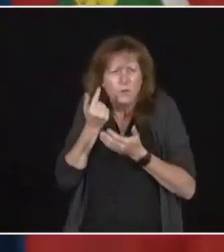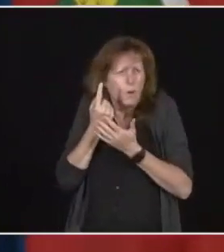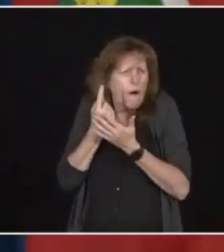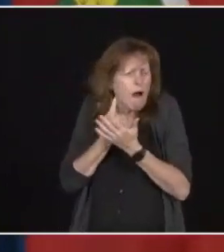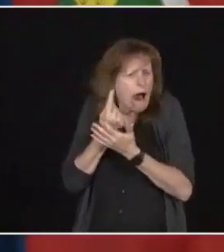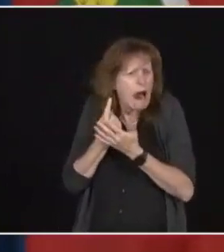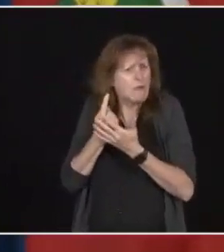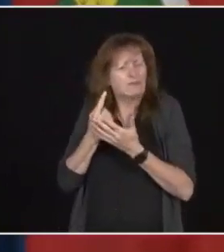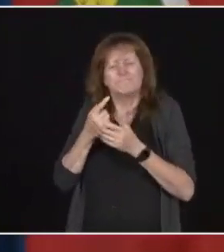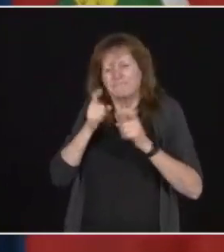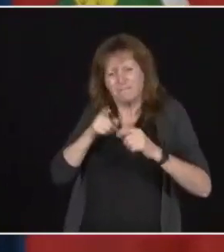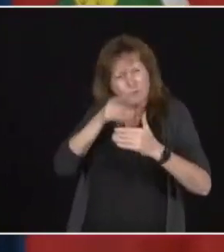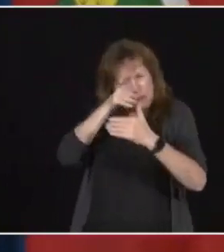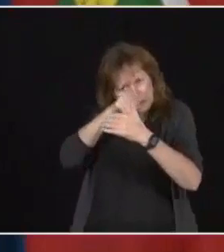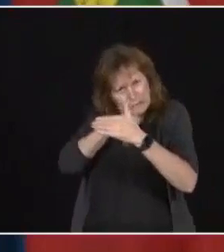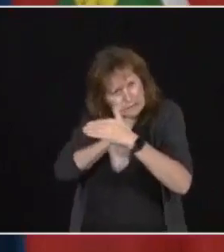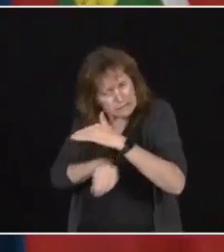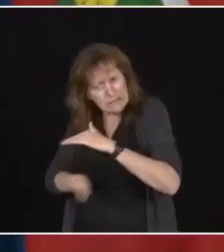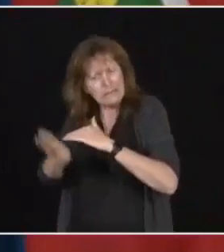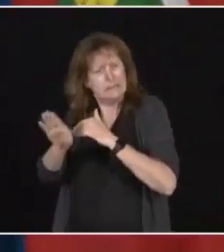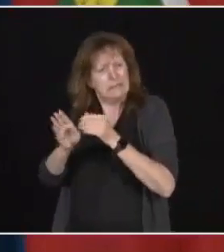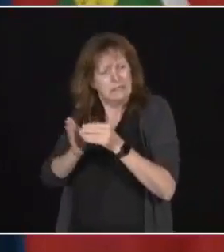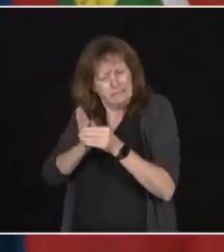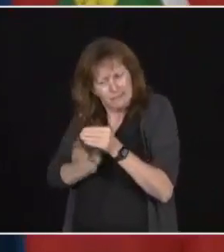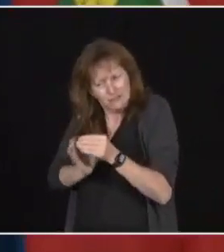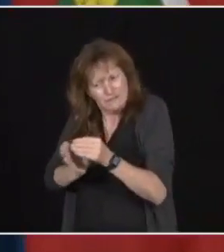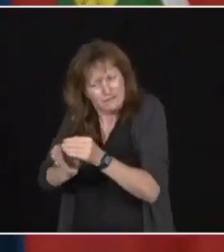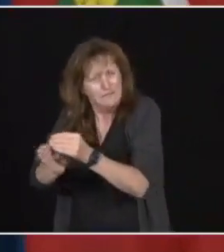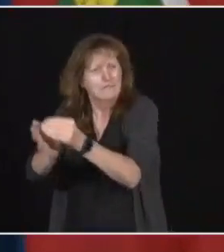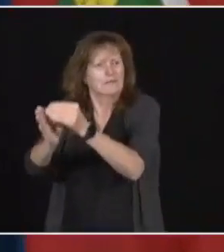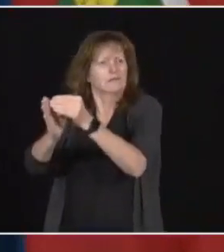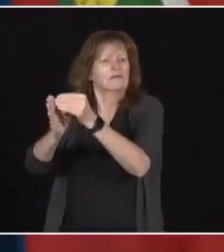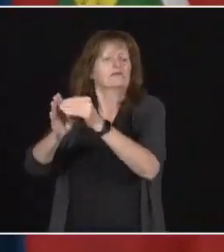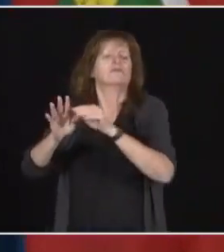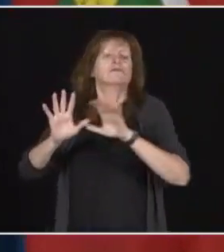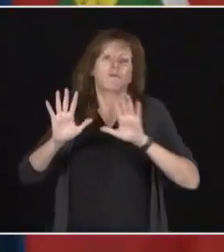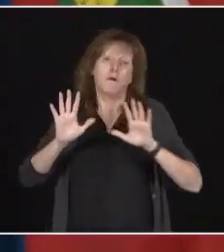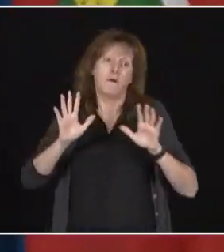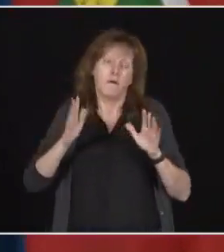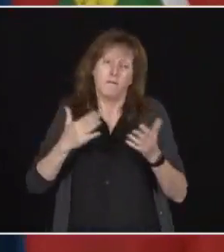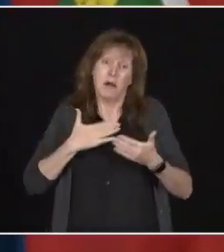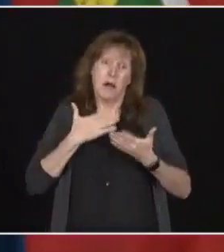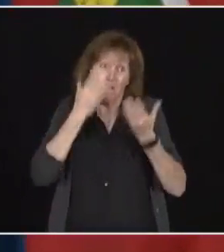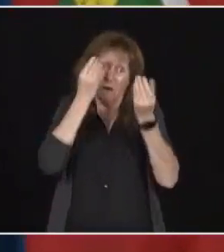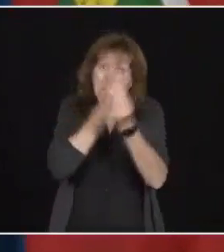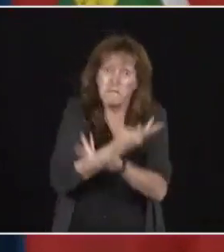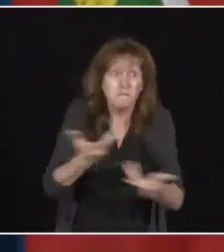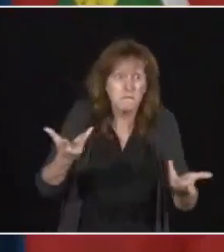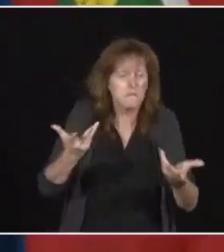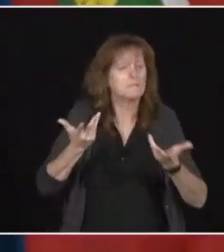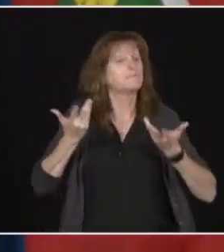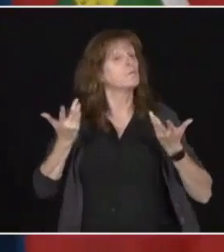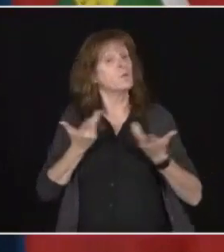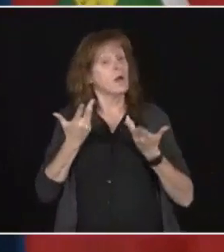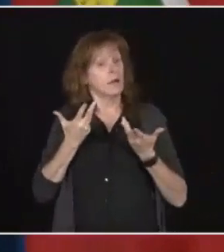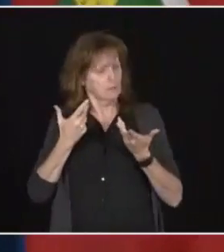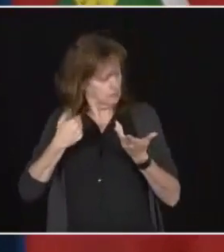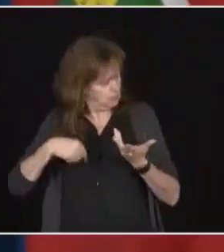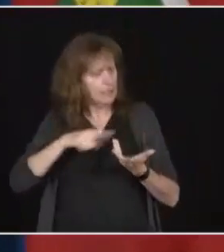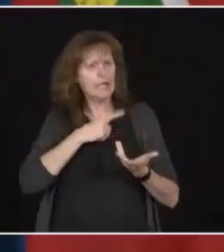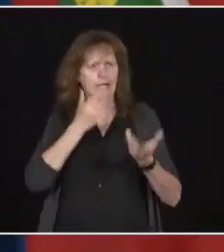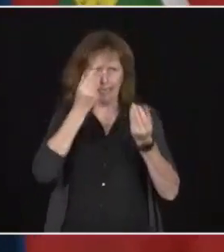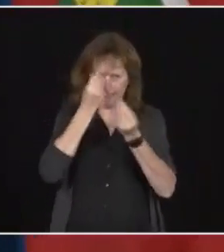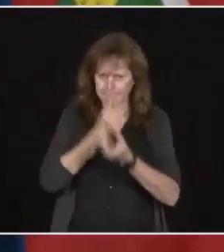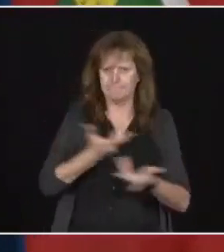learning. So I'm very pleased to be able to announce that we are announcing here today a framework